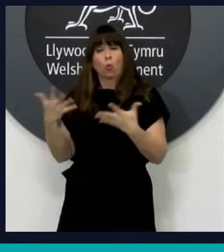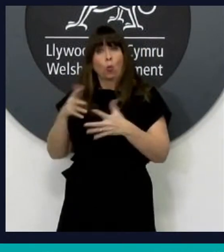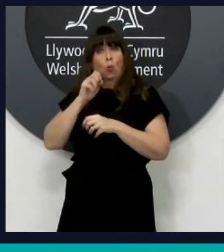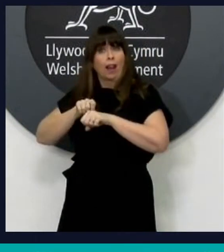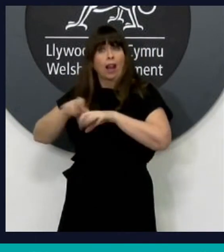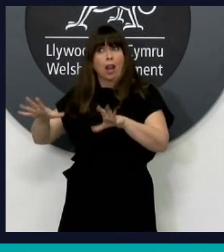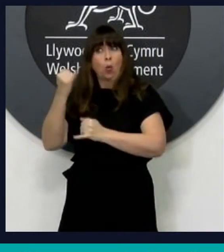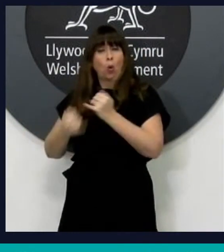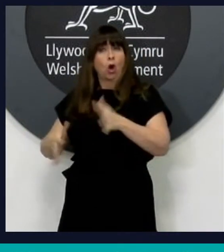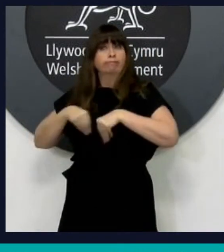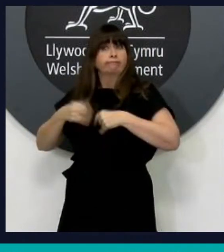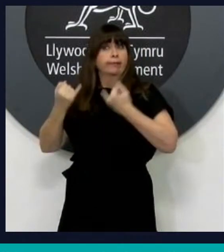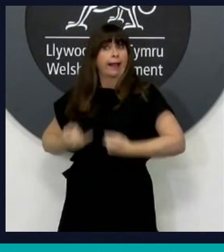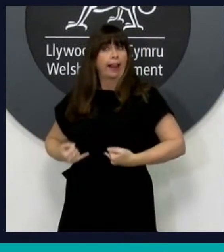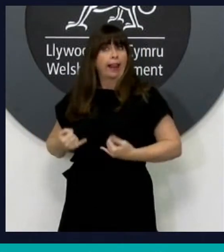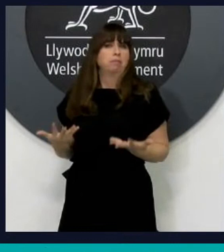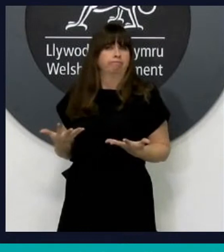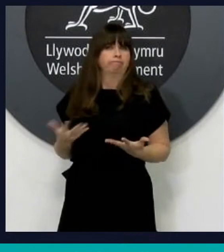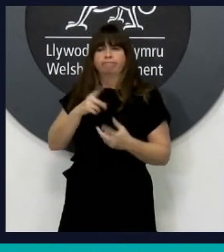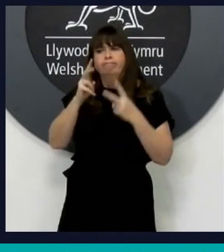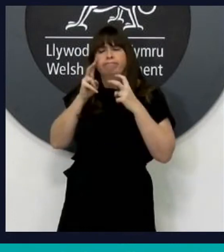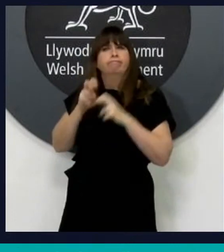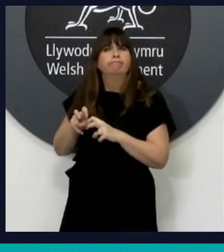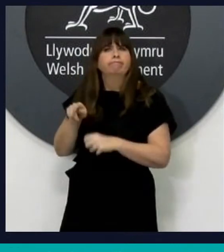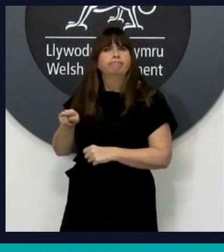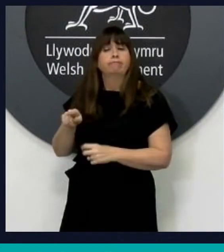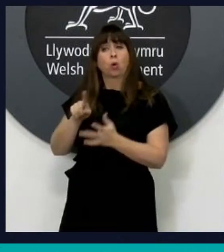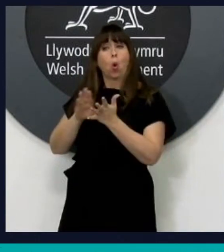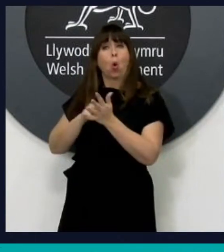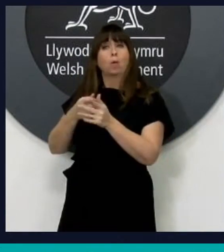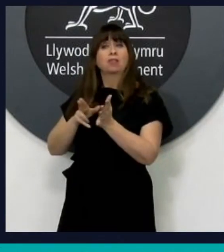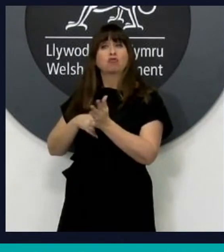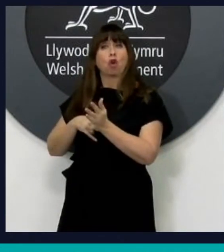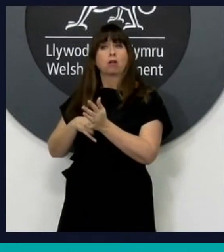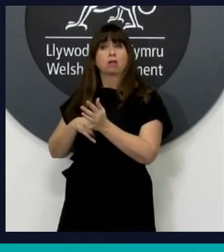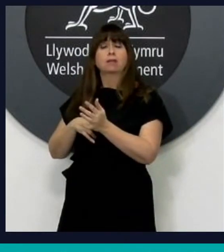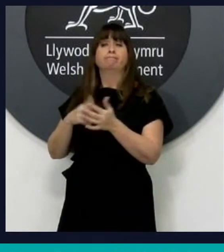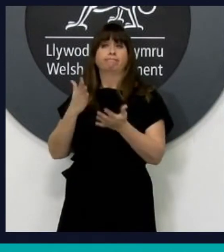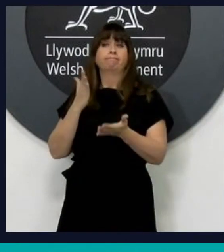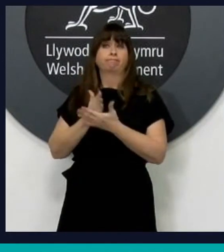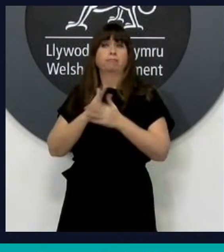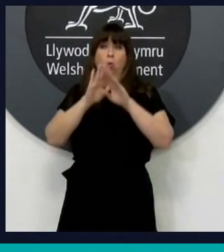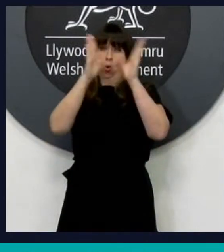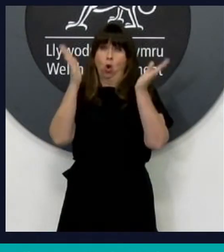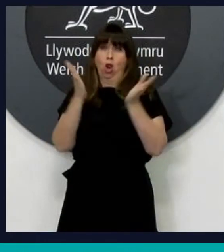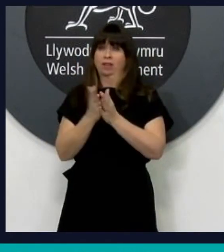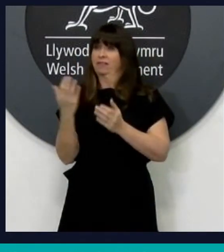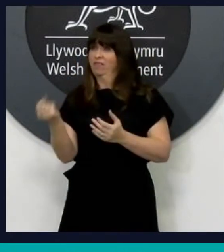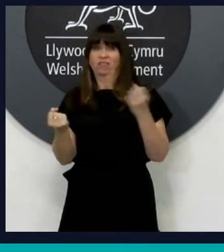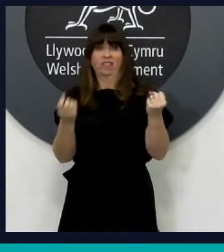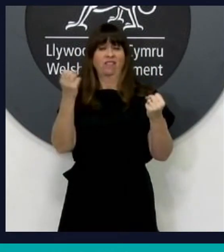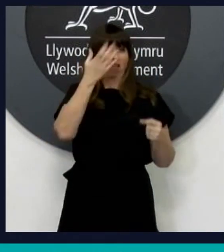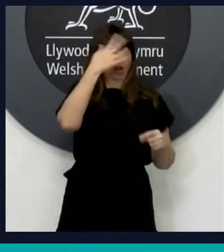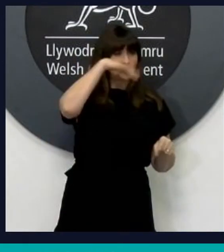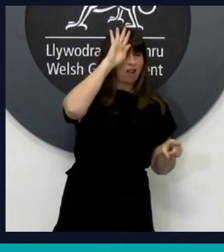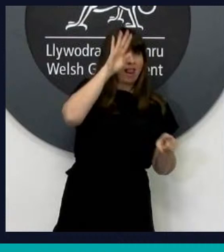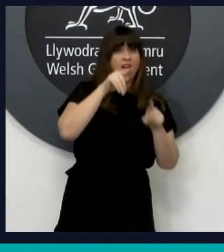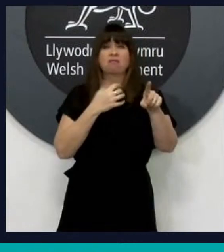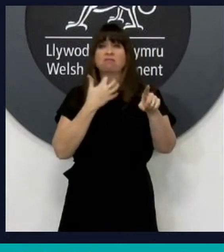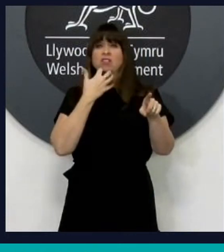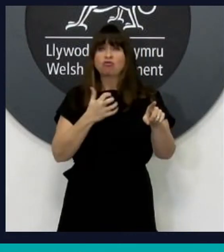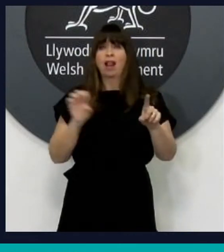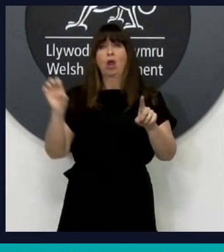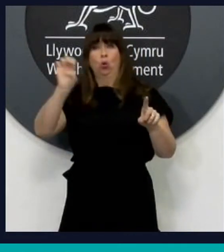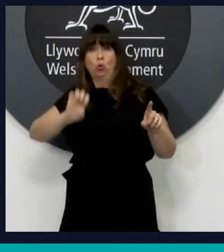Now, over the weekend, cases of the Omicron variant have been identified around the world, from Australia to Israel,